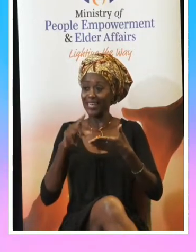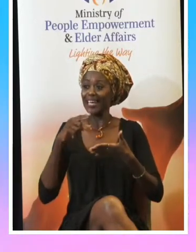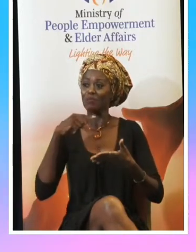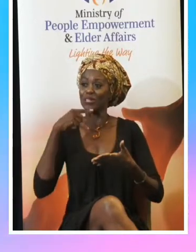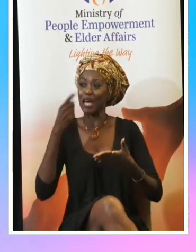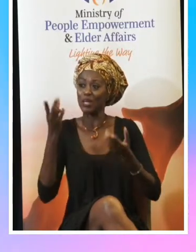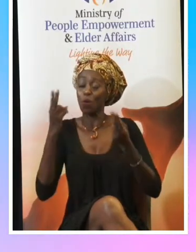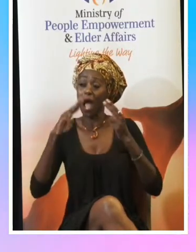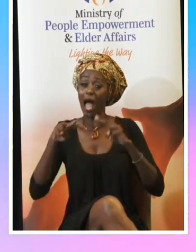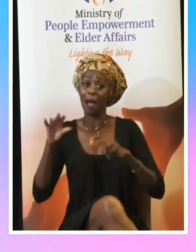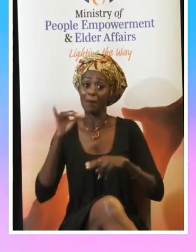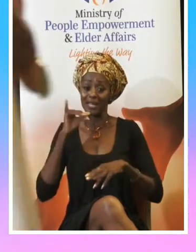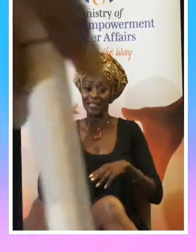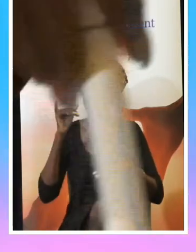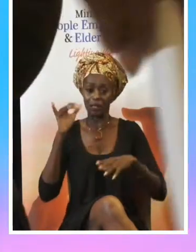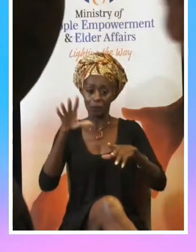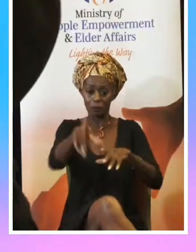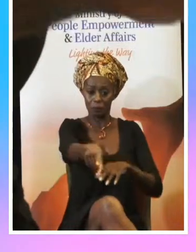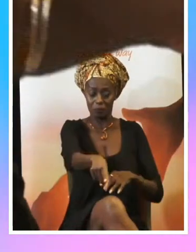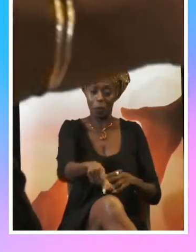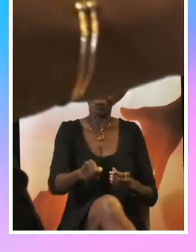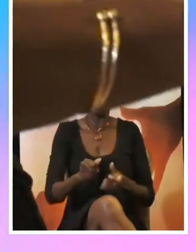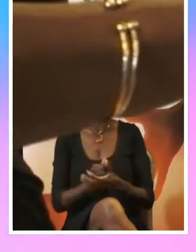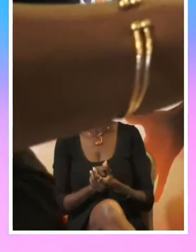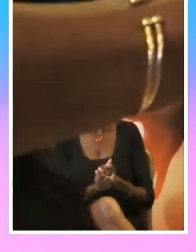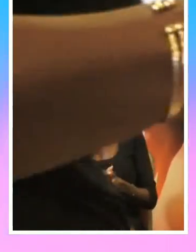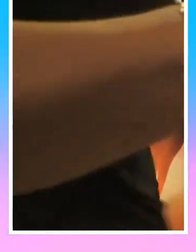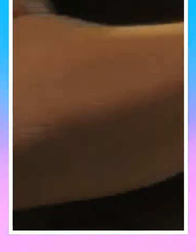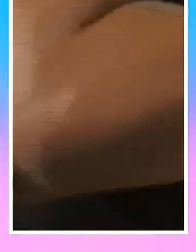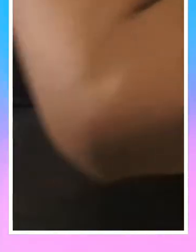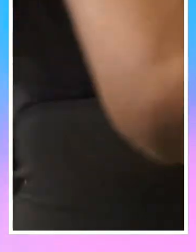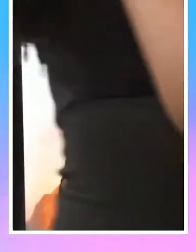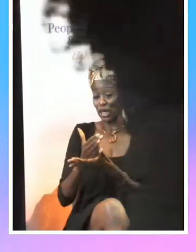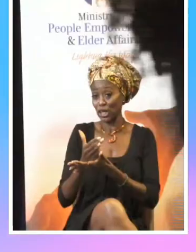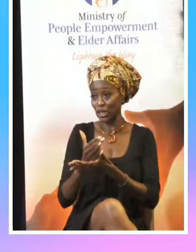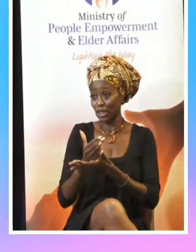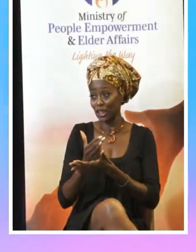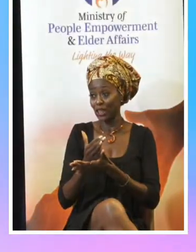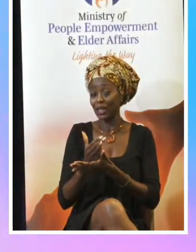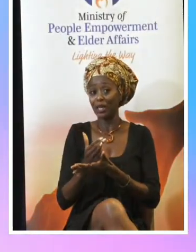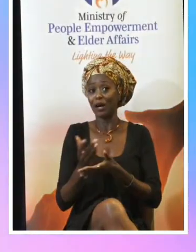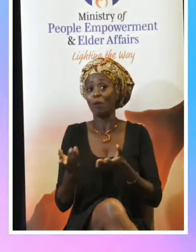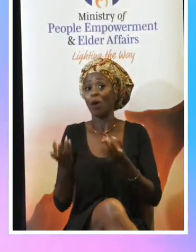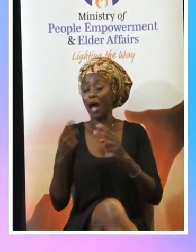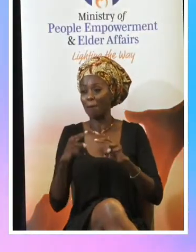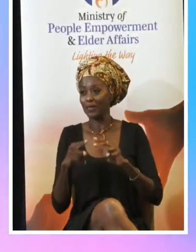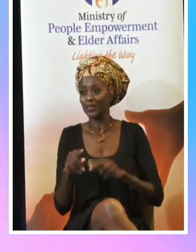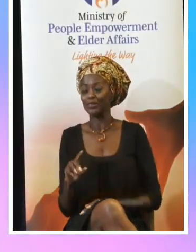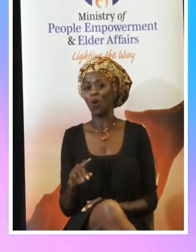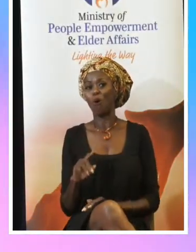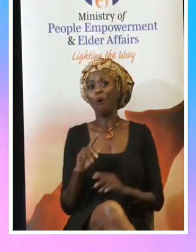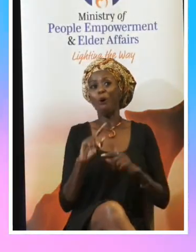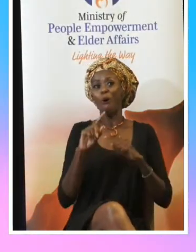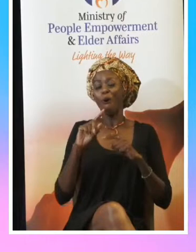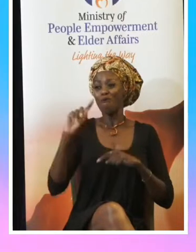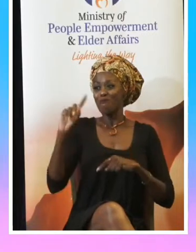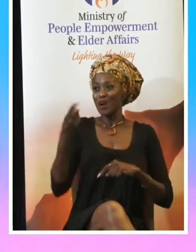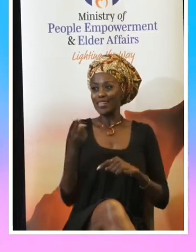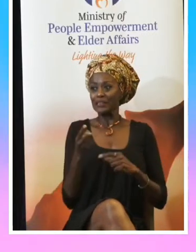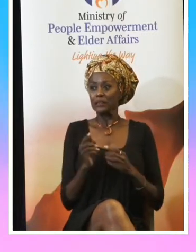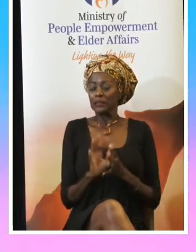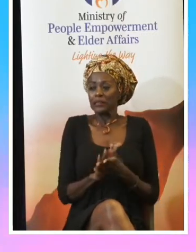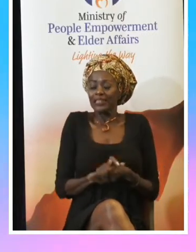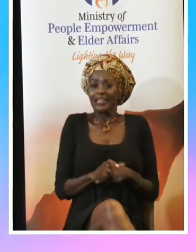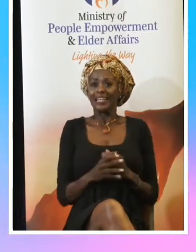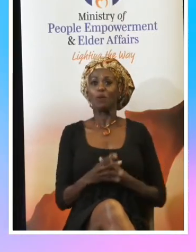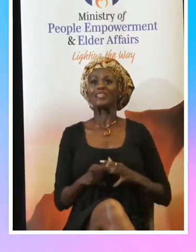backstory and call him out a little bit. Because when Andrele first joined the Senate, he was nervous. And he remained nervous for a while.